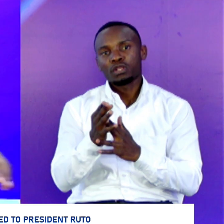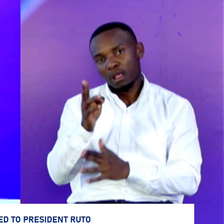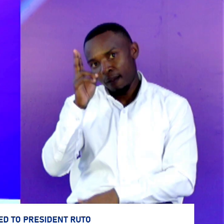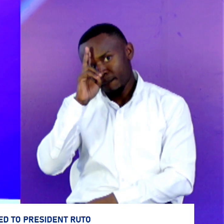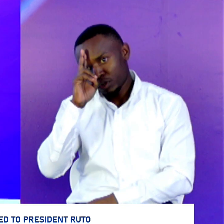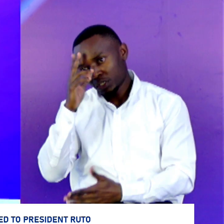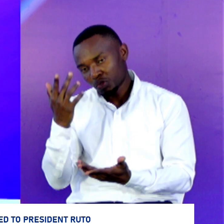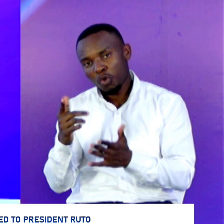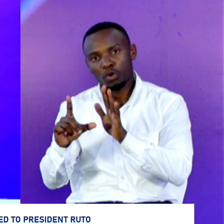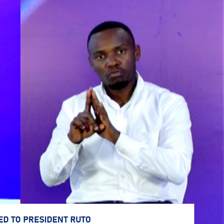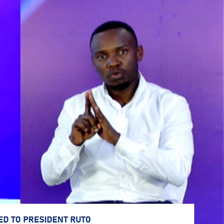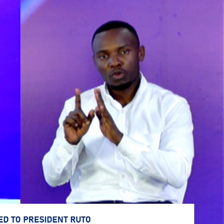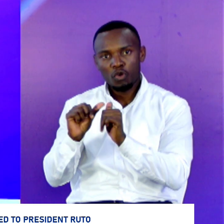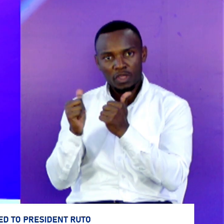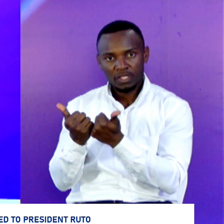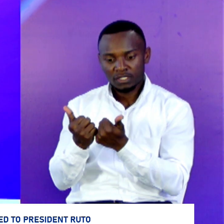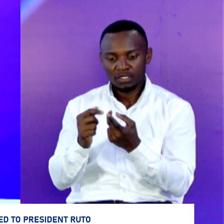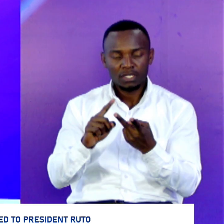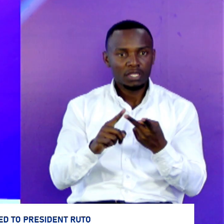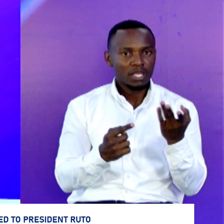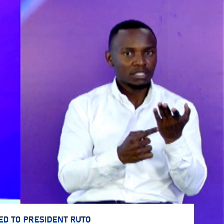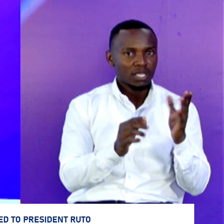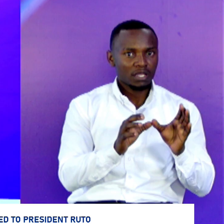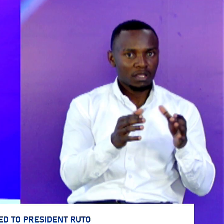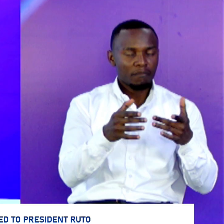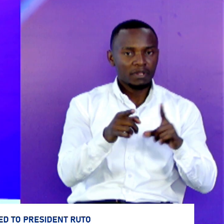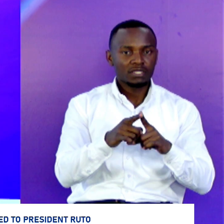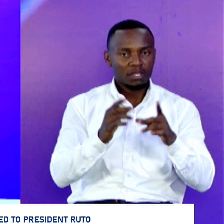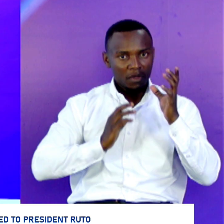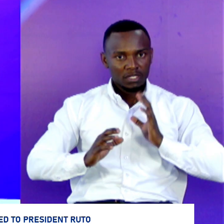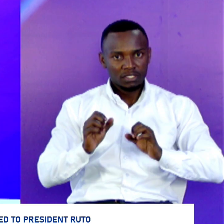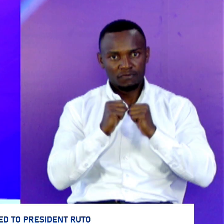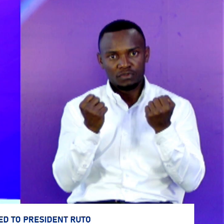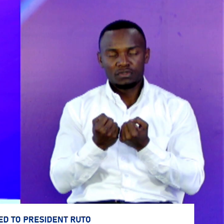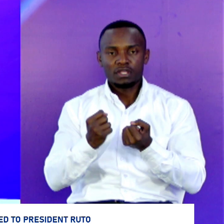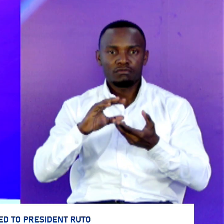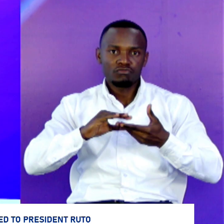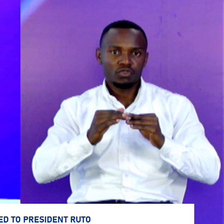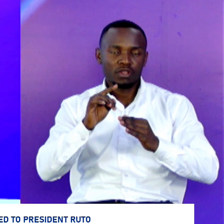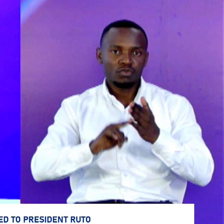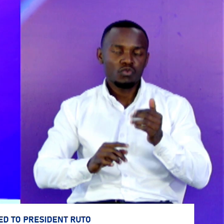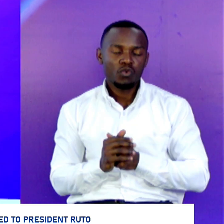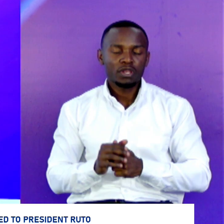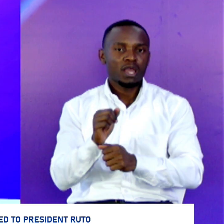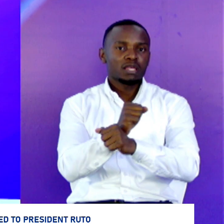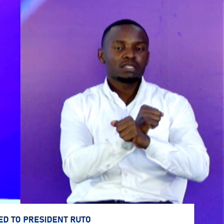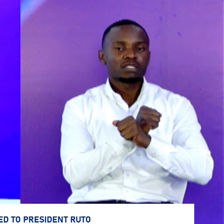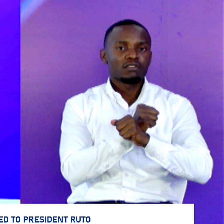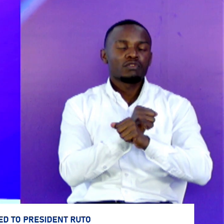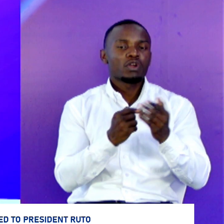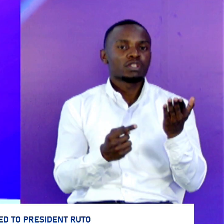companies, and civil society to create a safer digital environment for women and